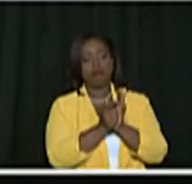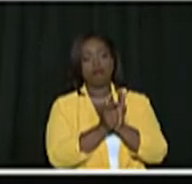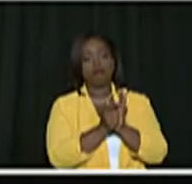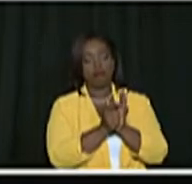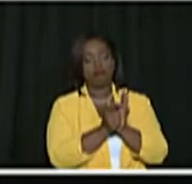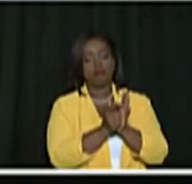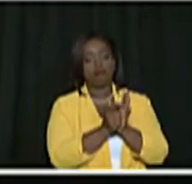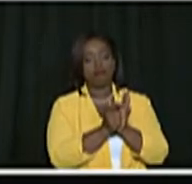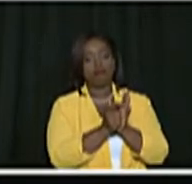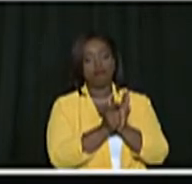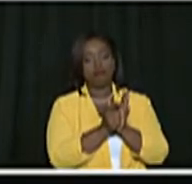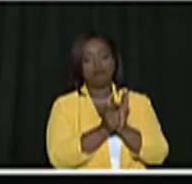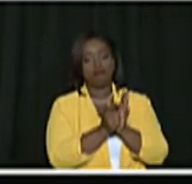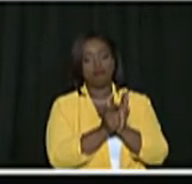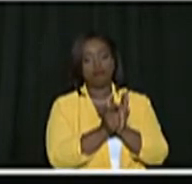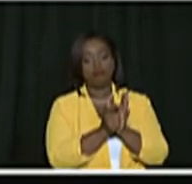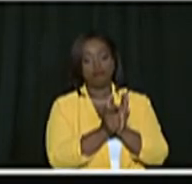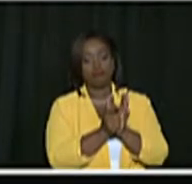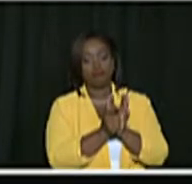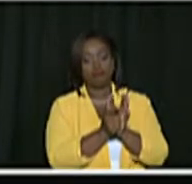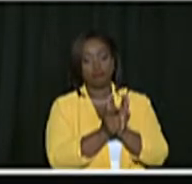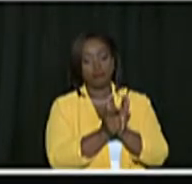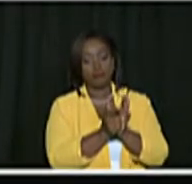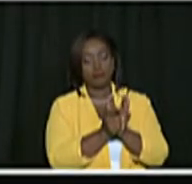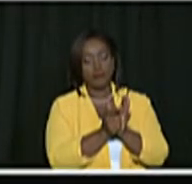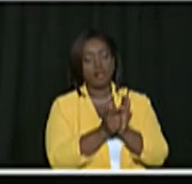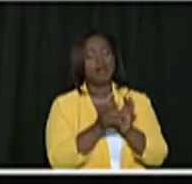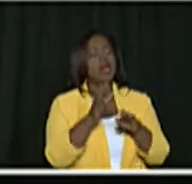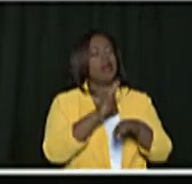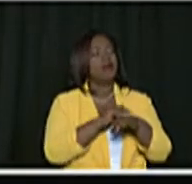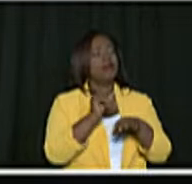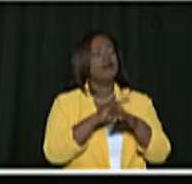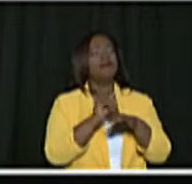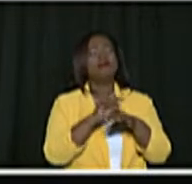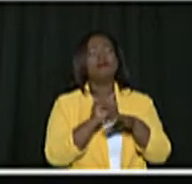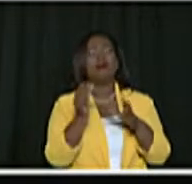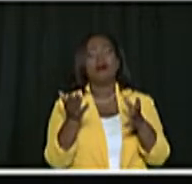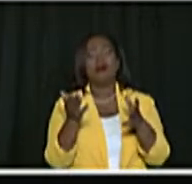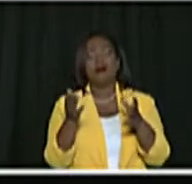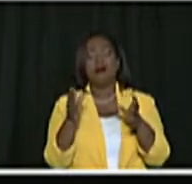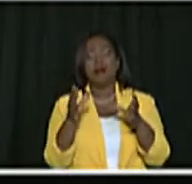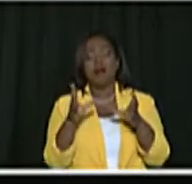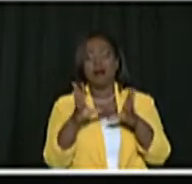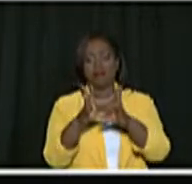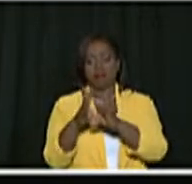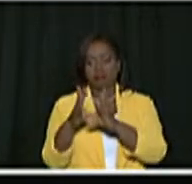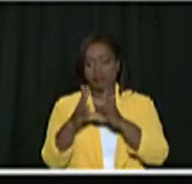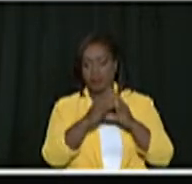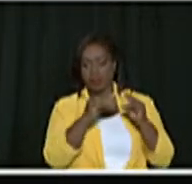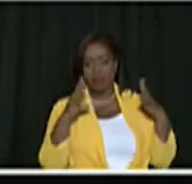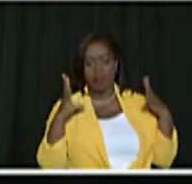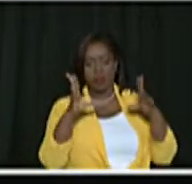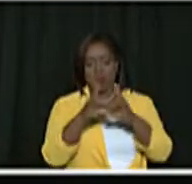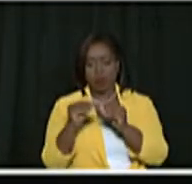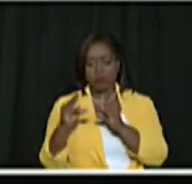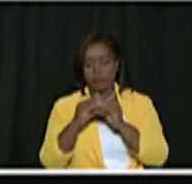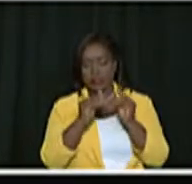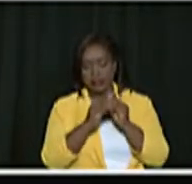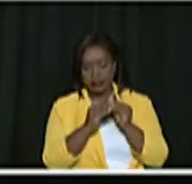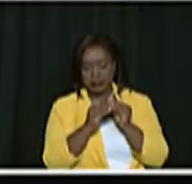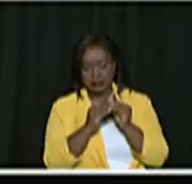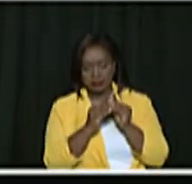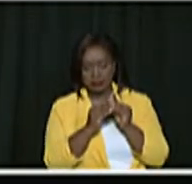removed. We recall in the Joint Select Committee of Parliament that was looking at the revision of both the